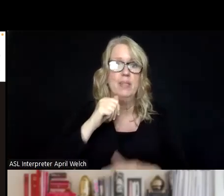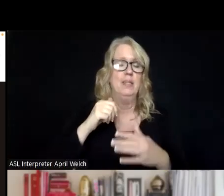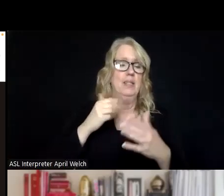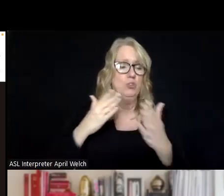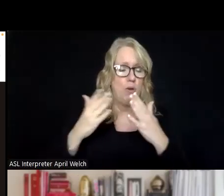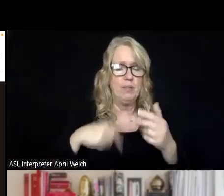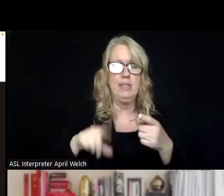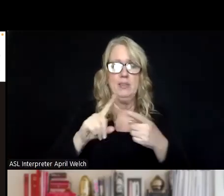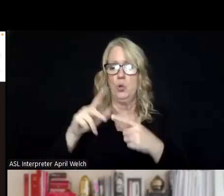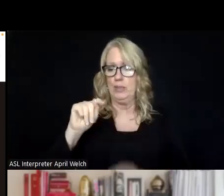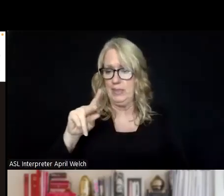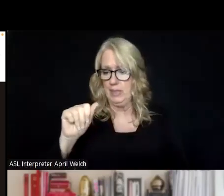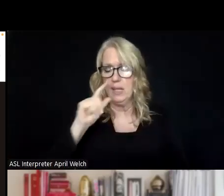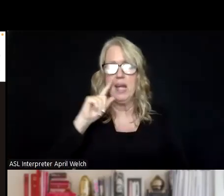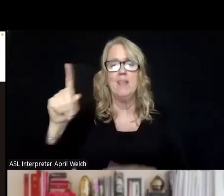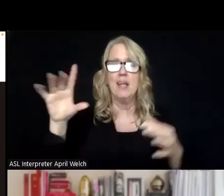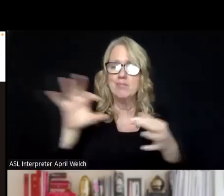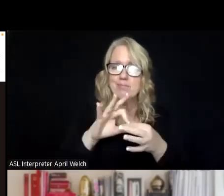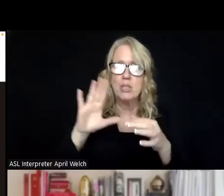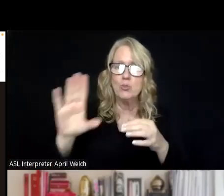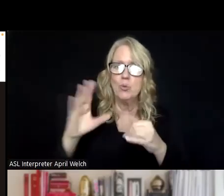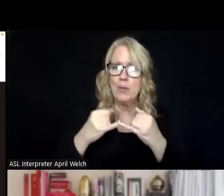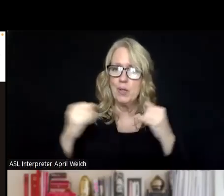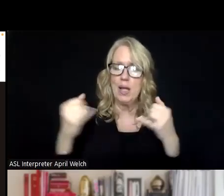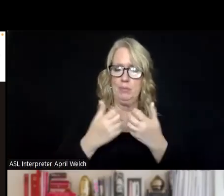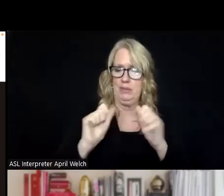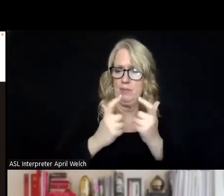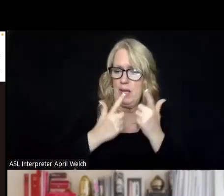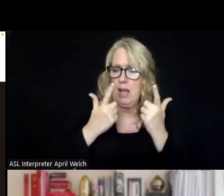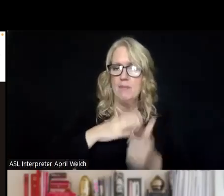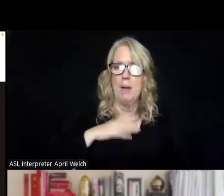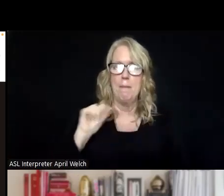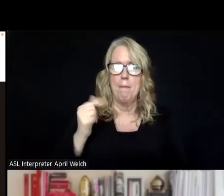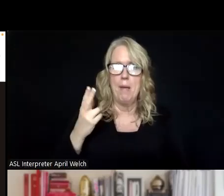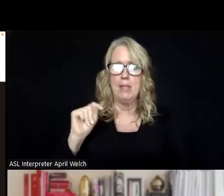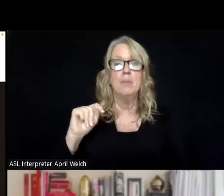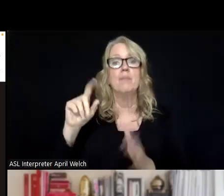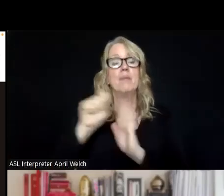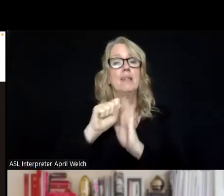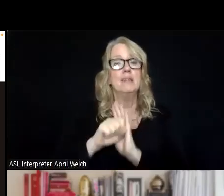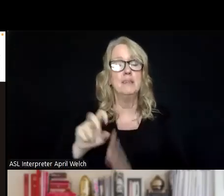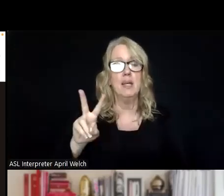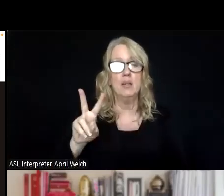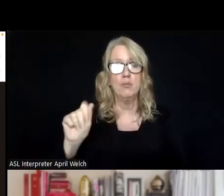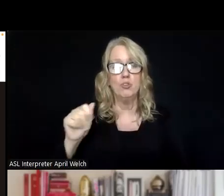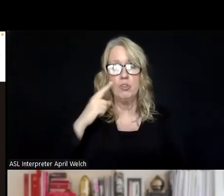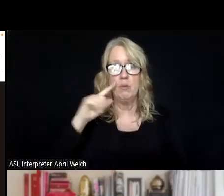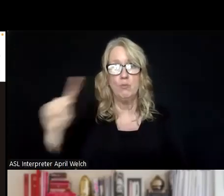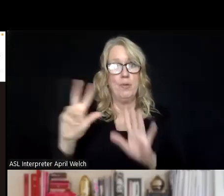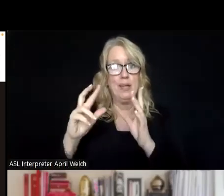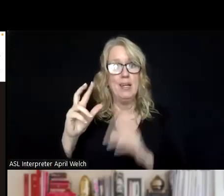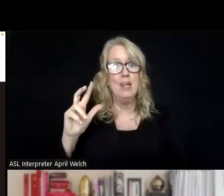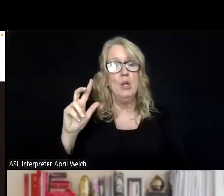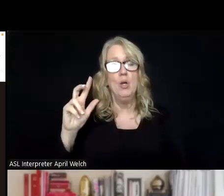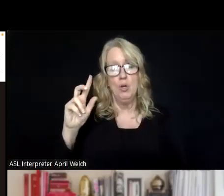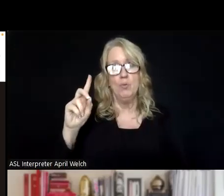their employee assistance lines, saving the life of my agent. In the state of Virginia, for the Department of Corrections, they have